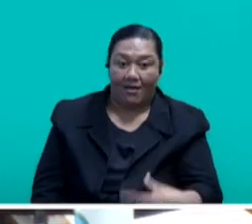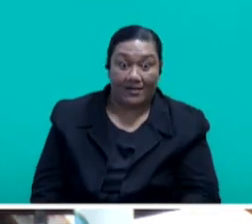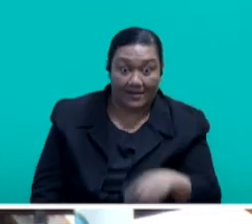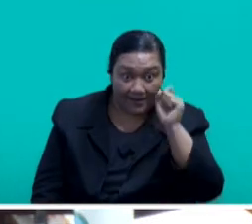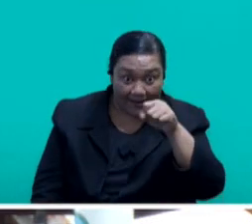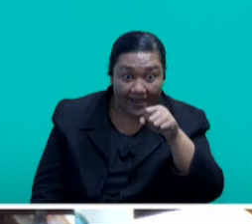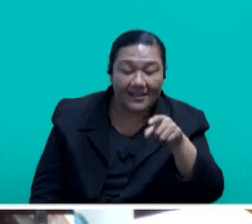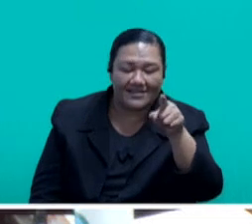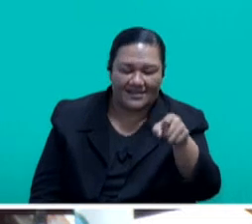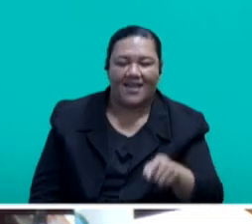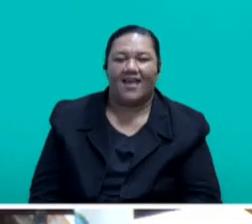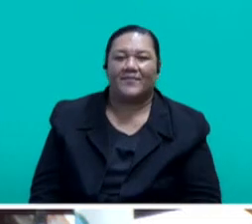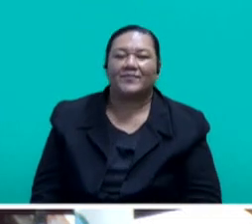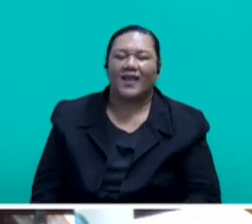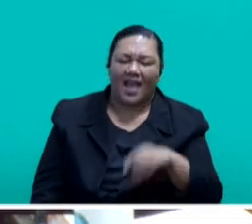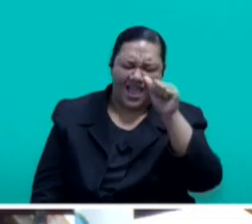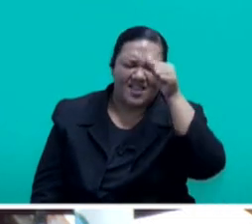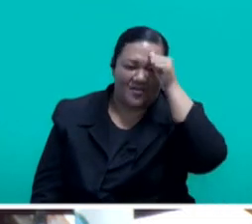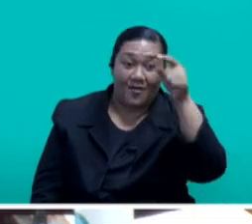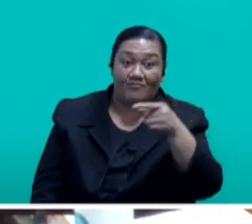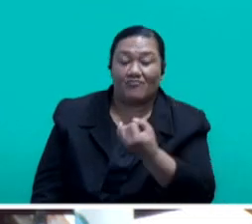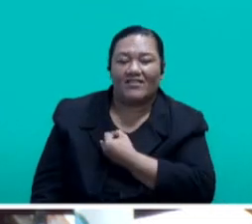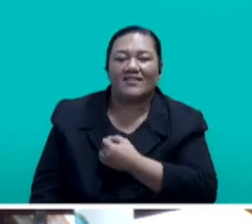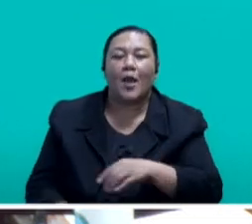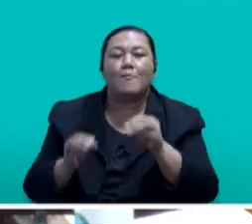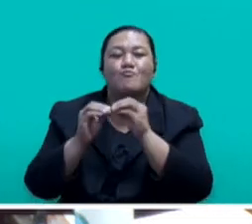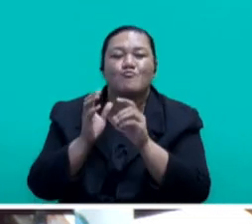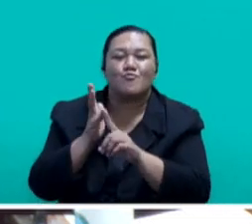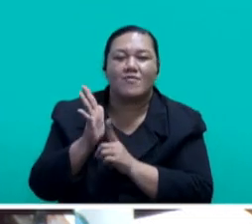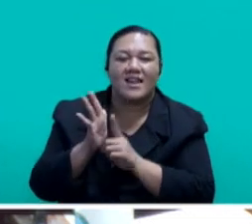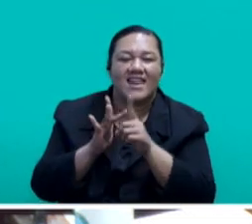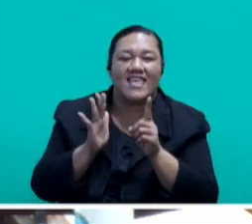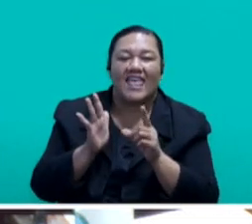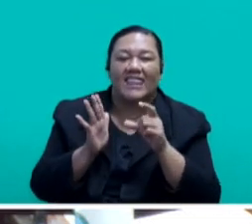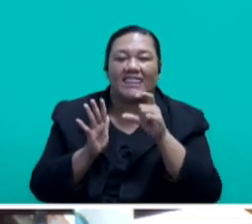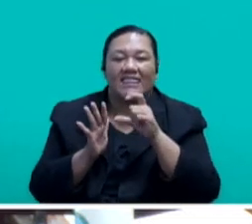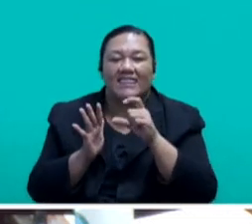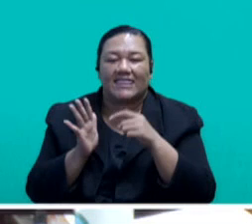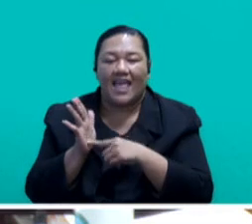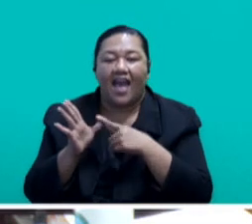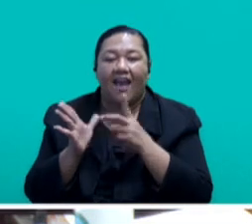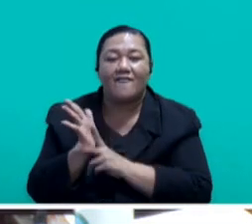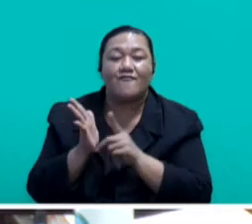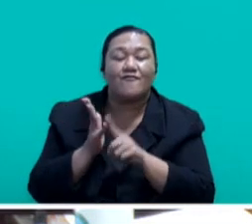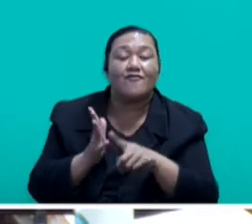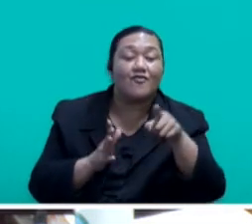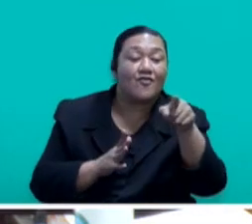Regrettably, Mr. Speaker, I note the Honourable Mbulitabu, my Sabu Sabu colleague, the Honourable Ketan